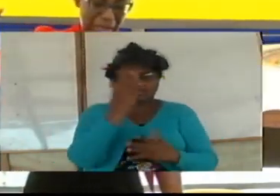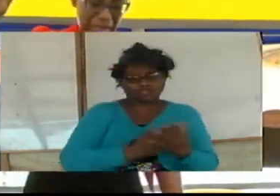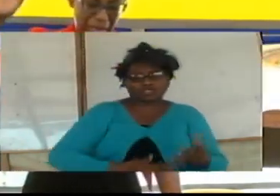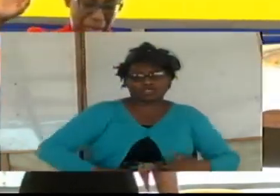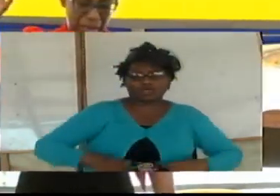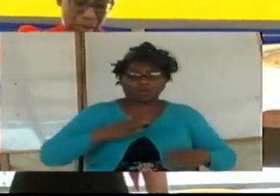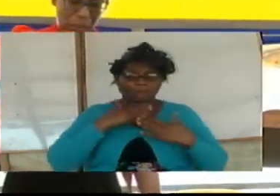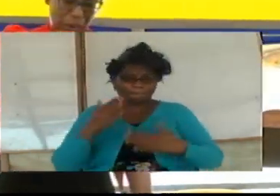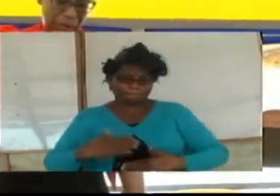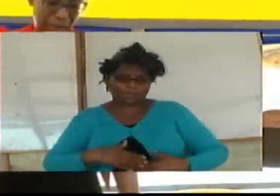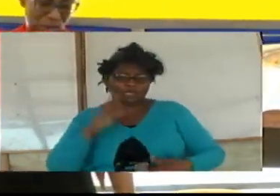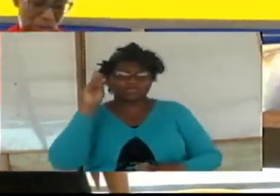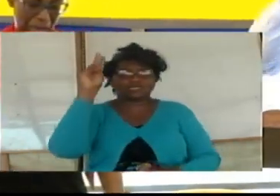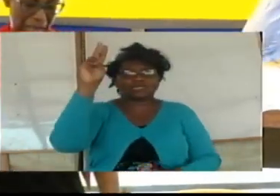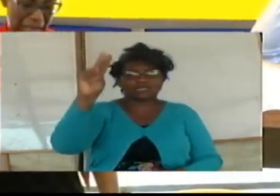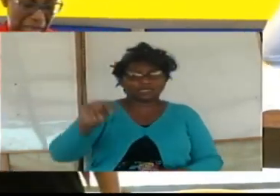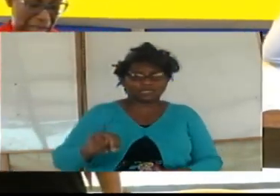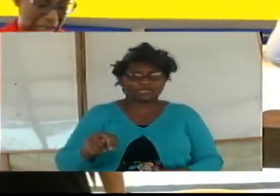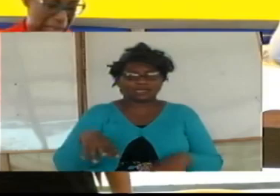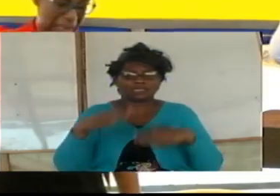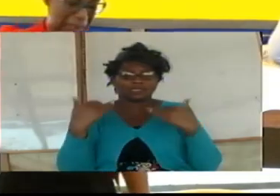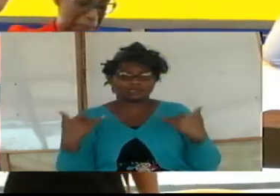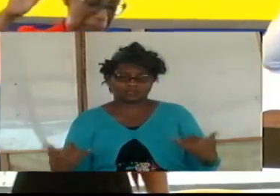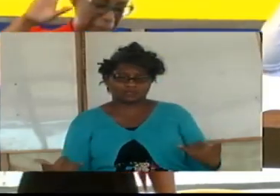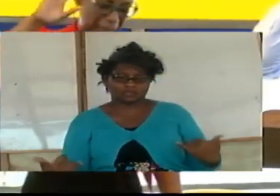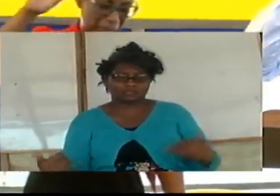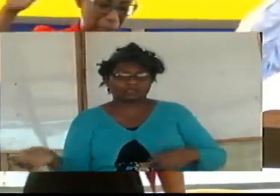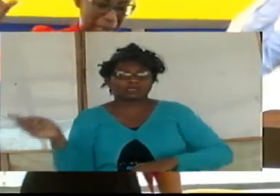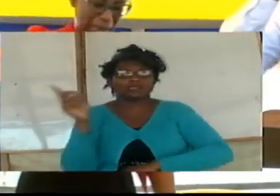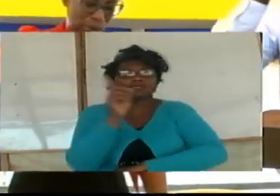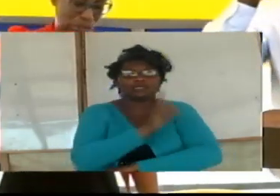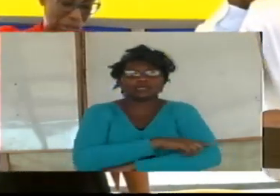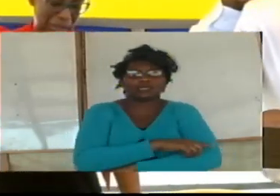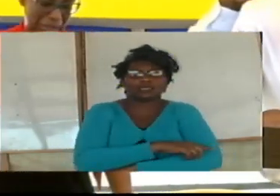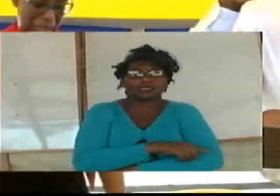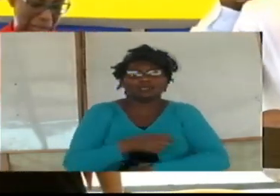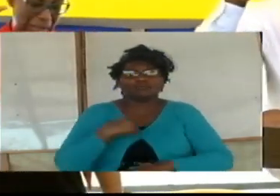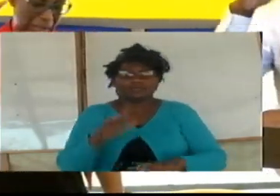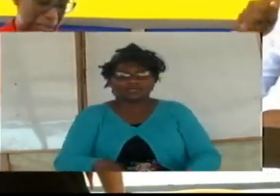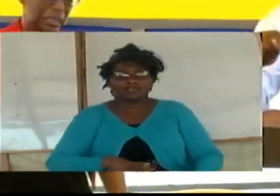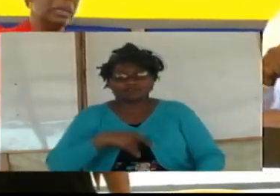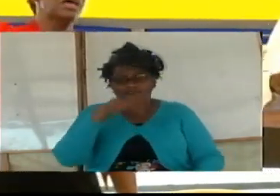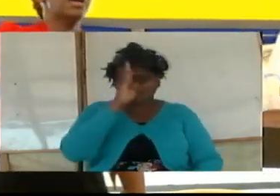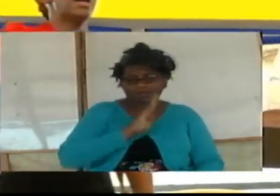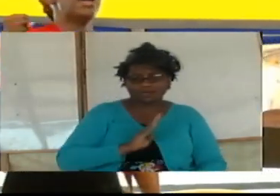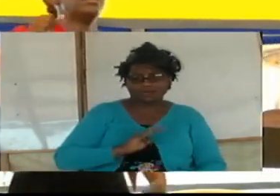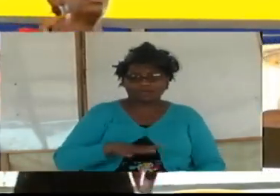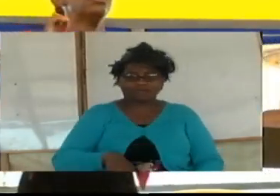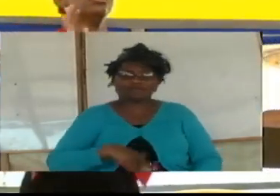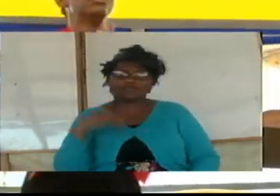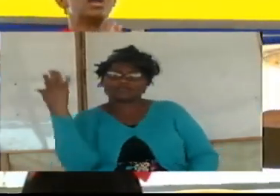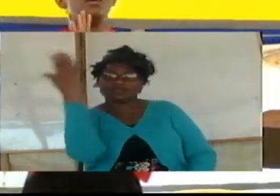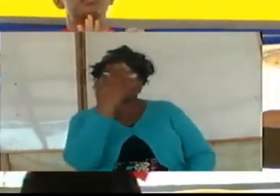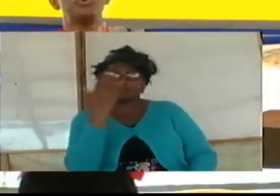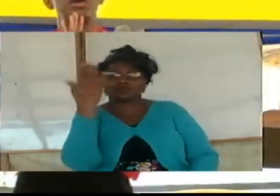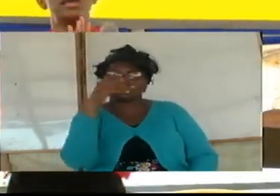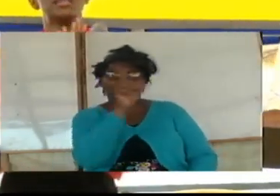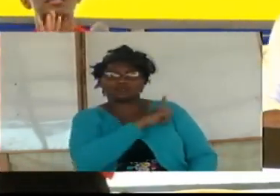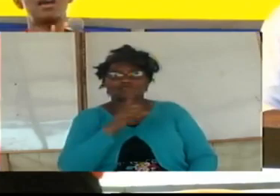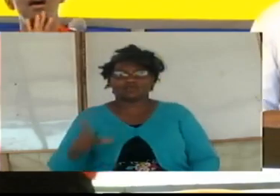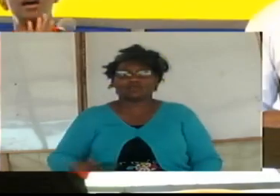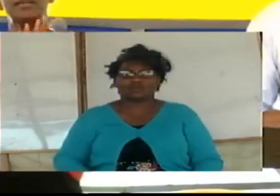hallelujah, hallelujah. Oh, hallelujah. Feel God, feel the presence of the Lord here this